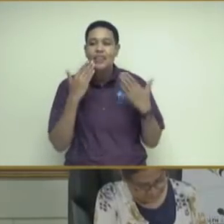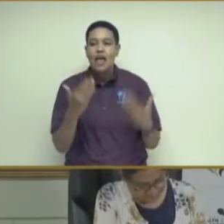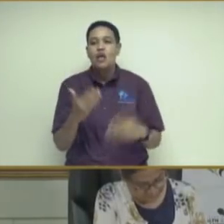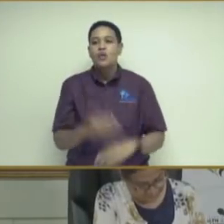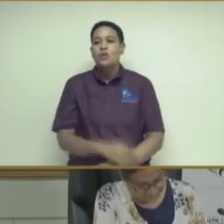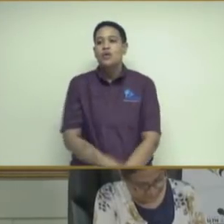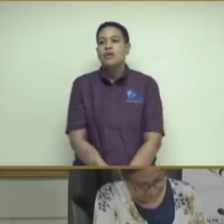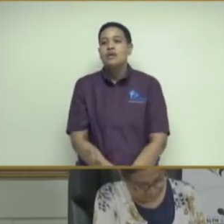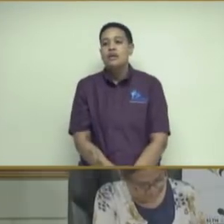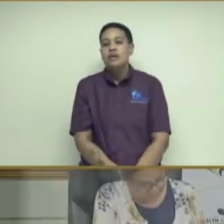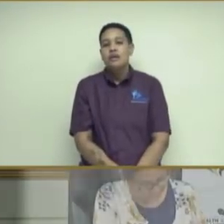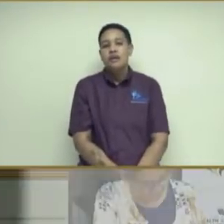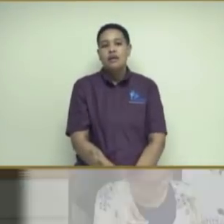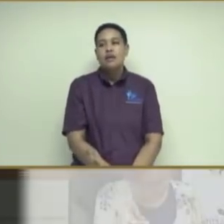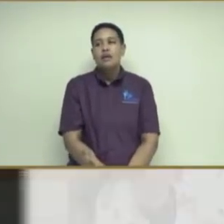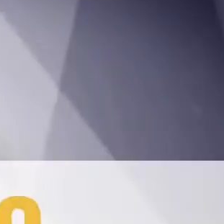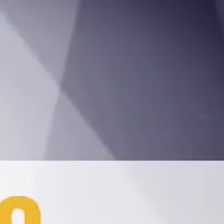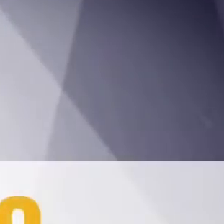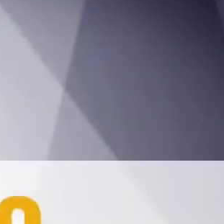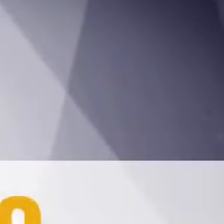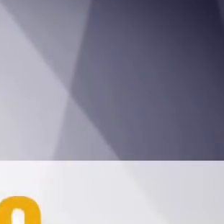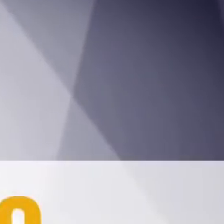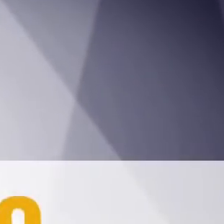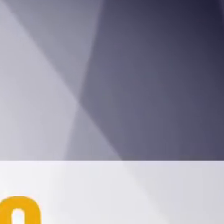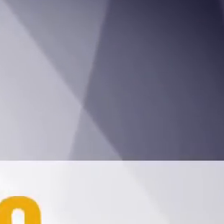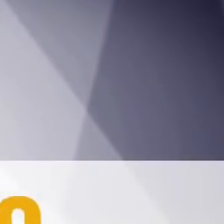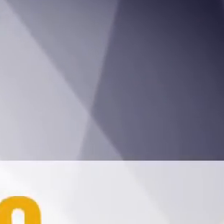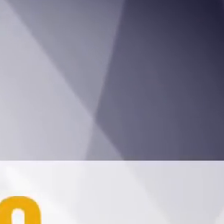much. The point of where